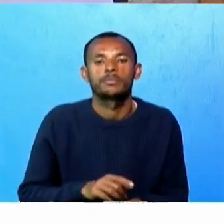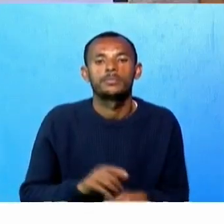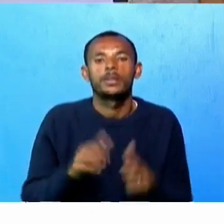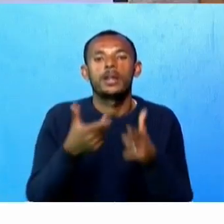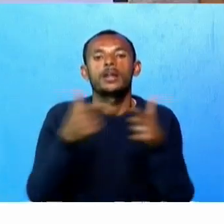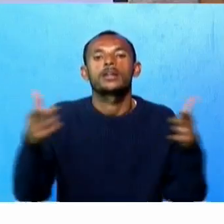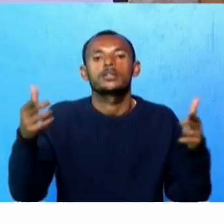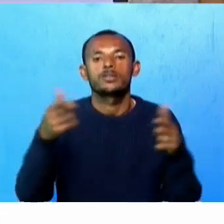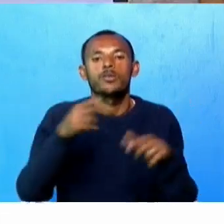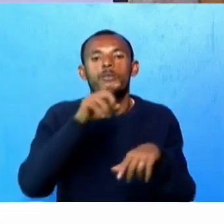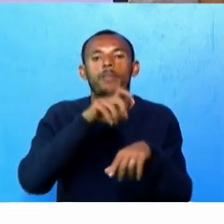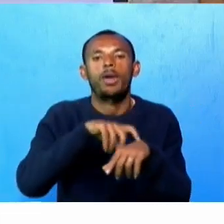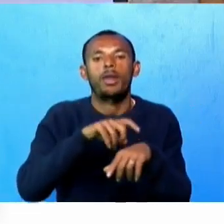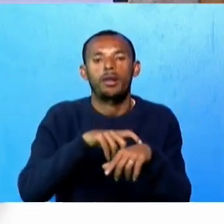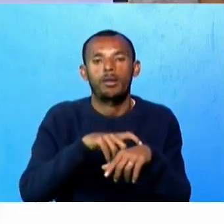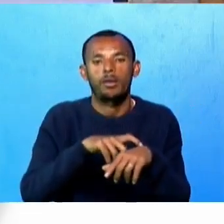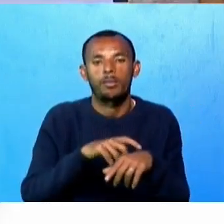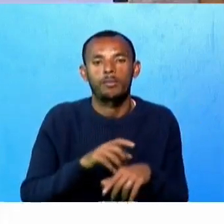of period